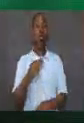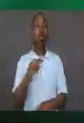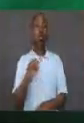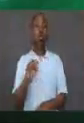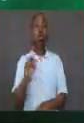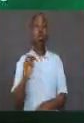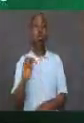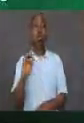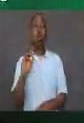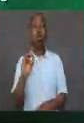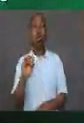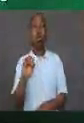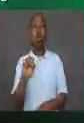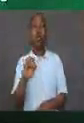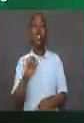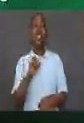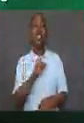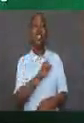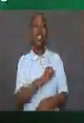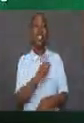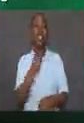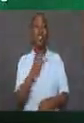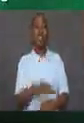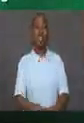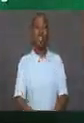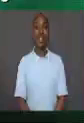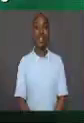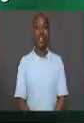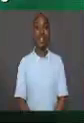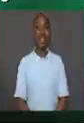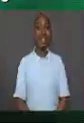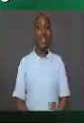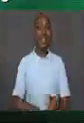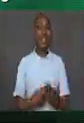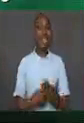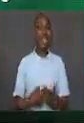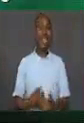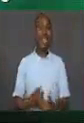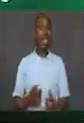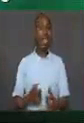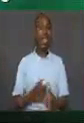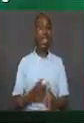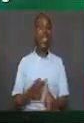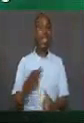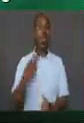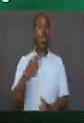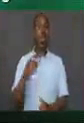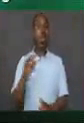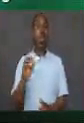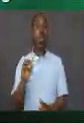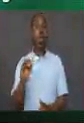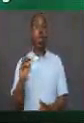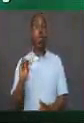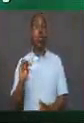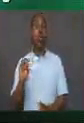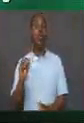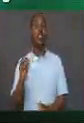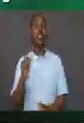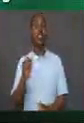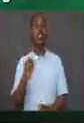homeostasis. One of the most important mechanisms of homeostasis is